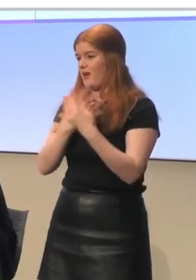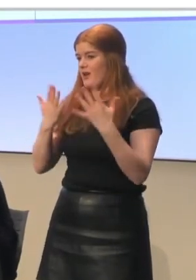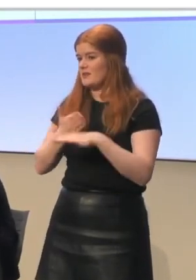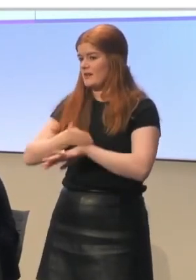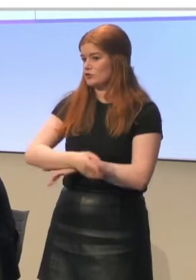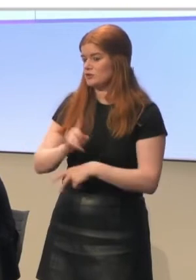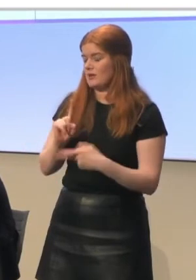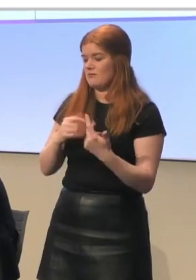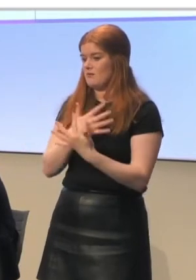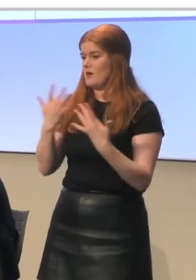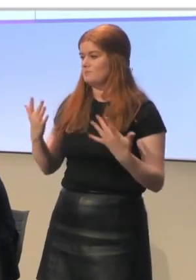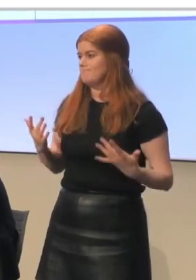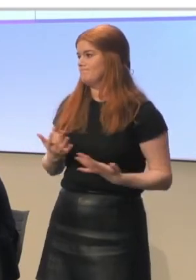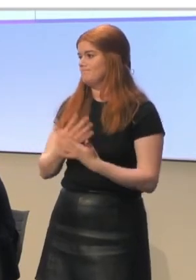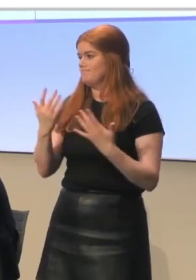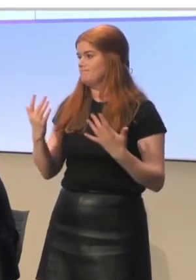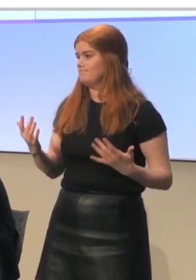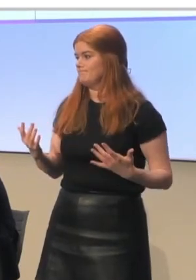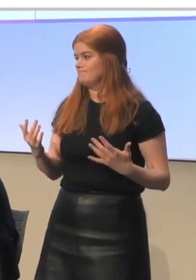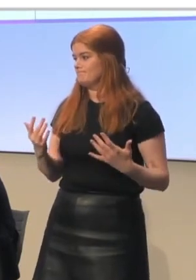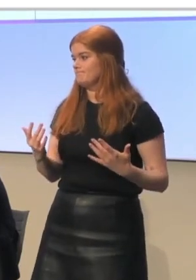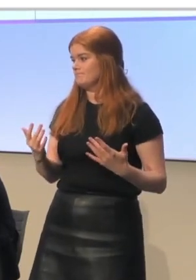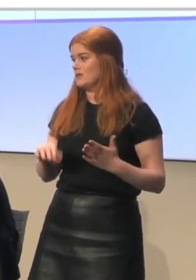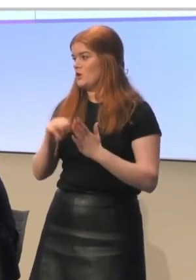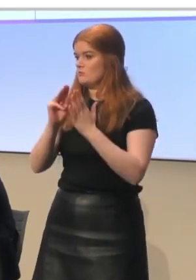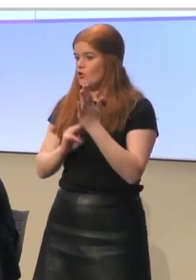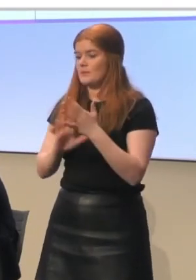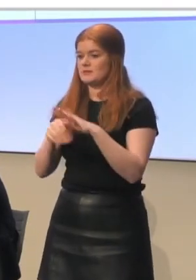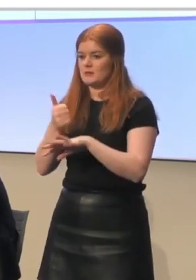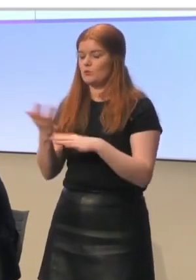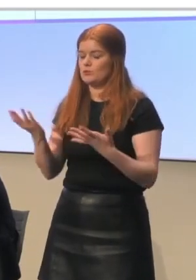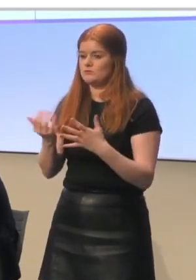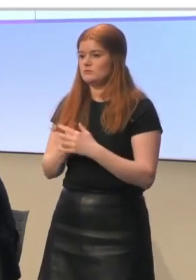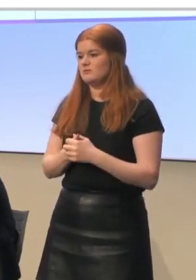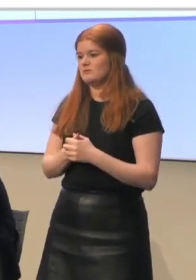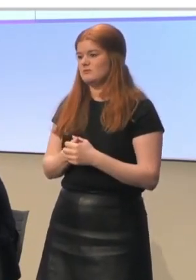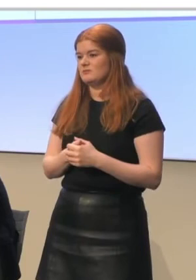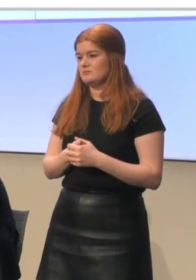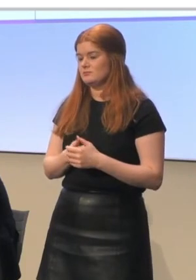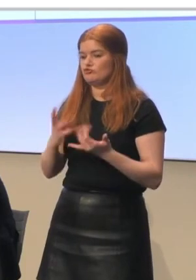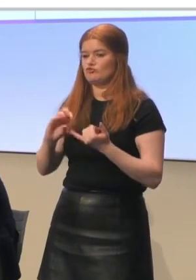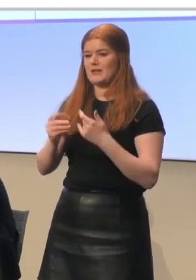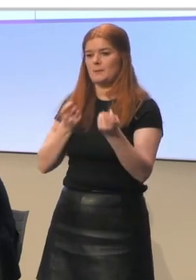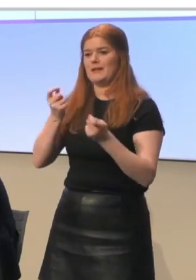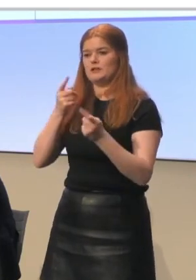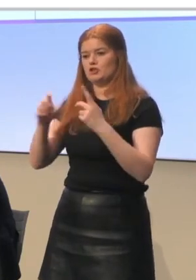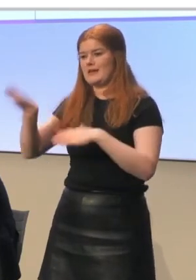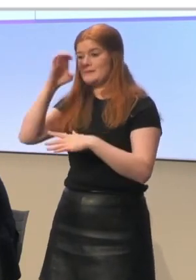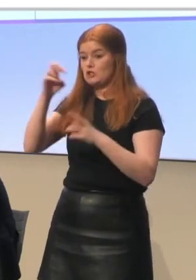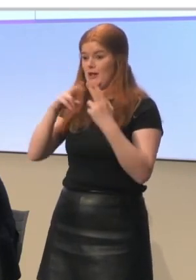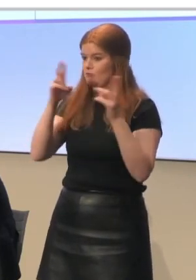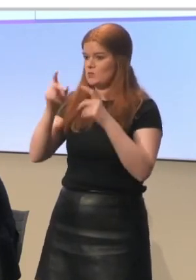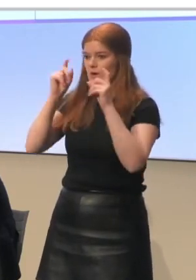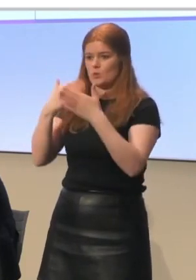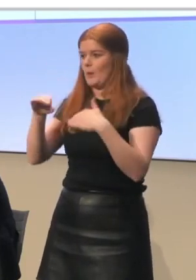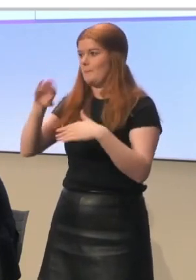efforts and a lot of the kind of the programs in place, was kind of managing expectations and raising awareness about